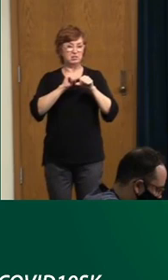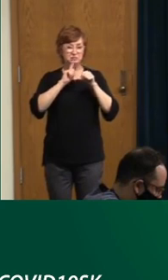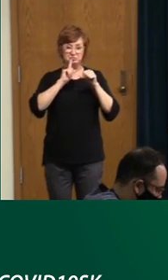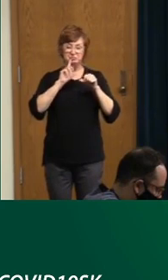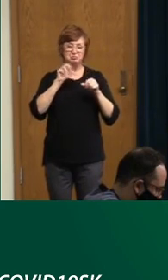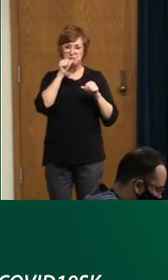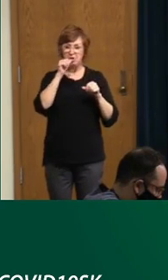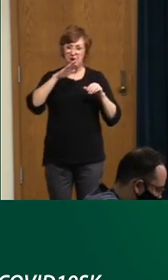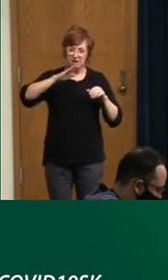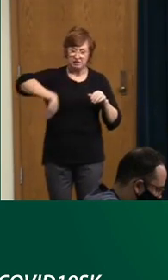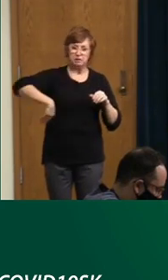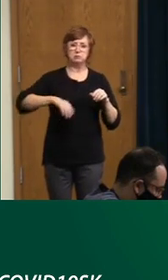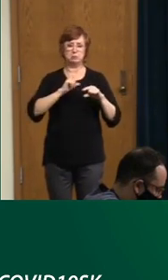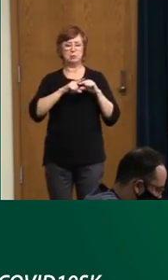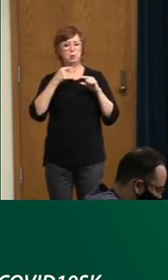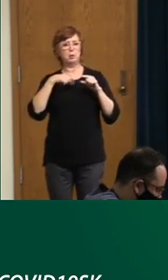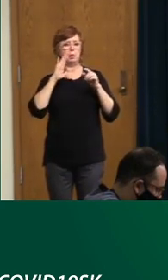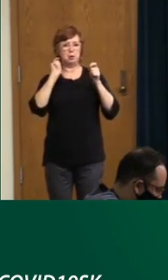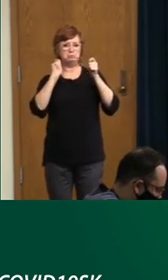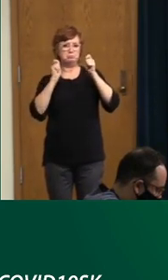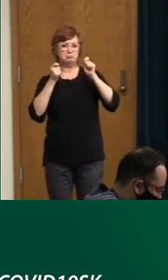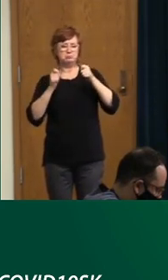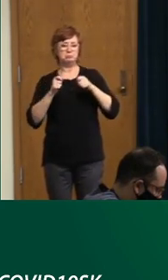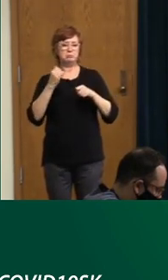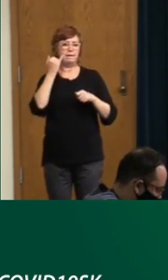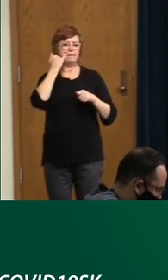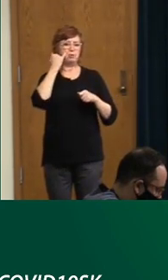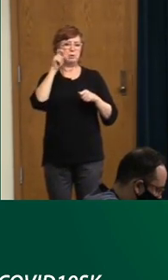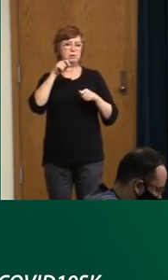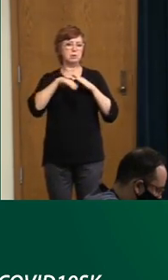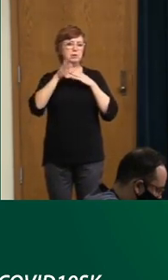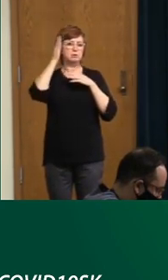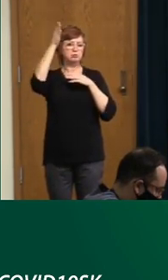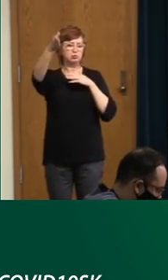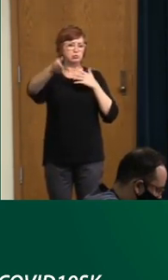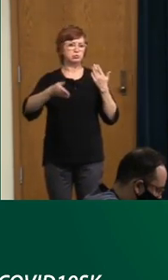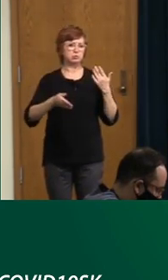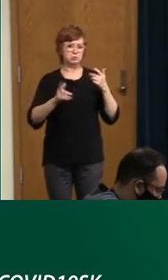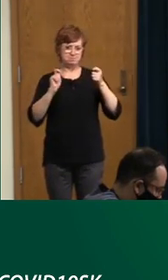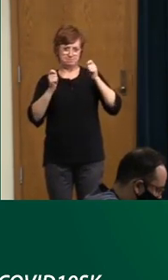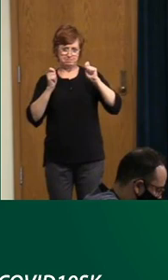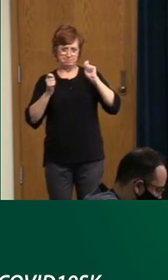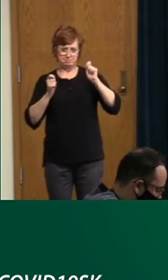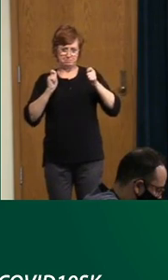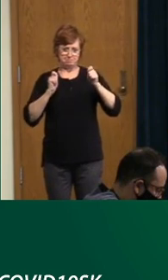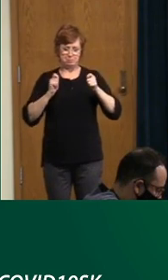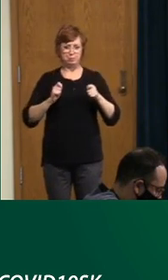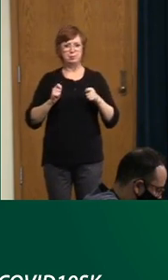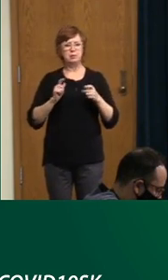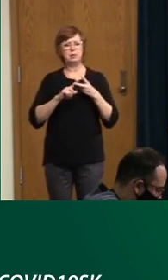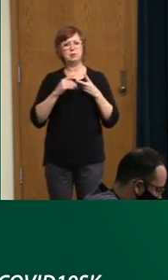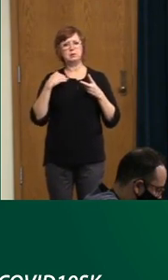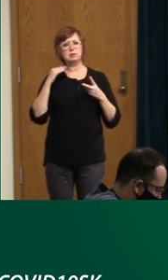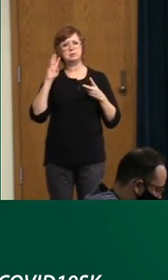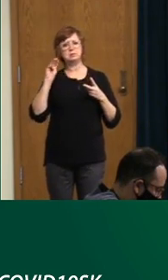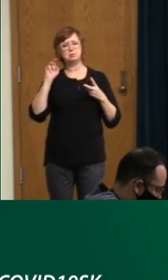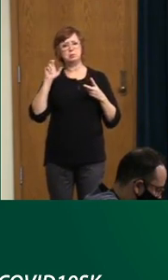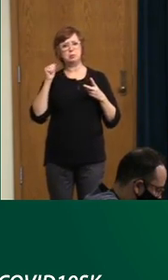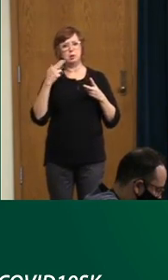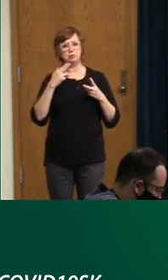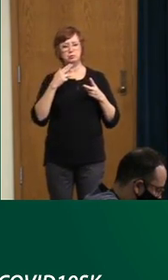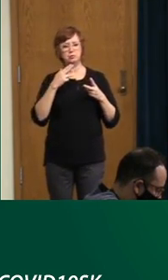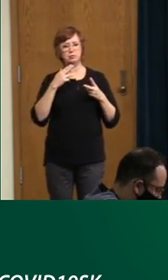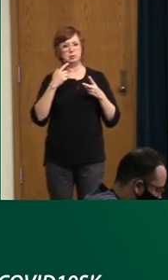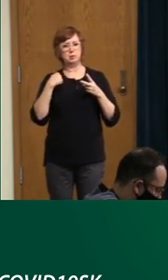services as we need to support our COVID response. And if we need to build capacity like we did in March by reducing some of